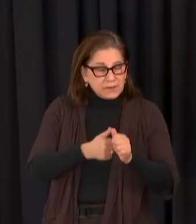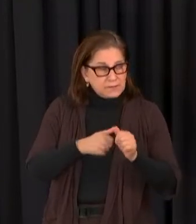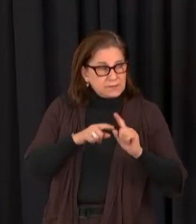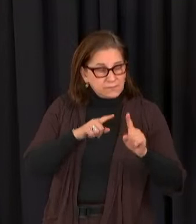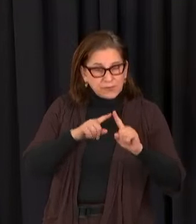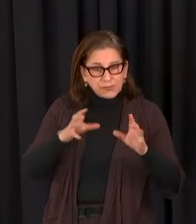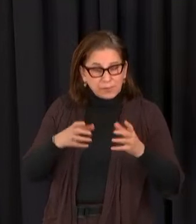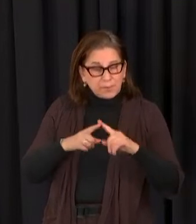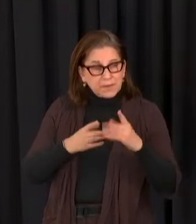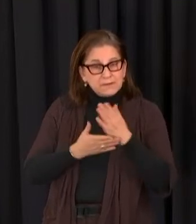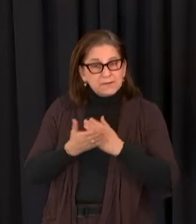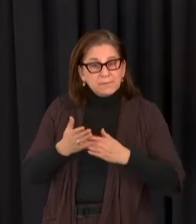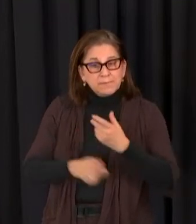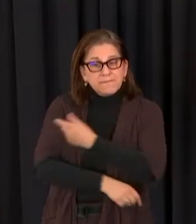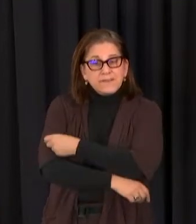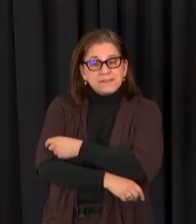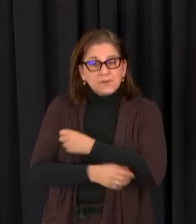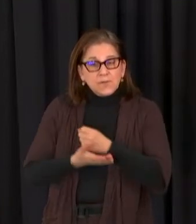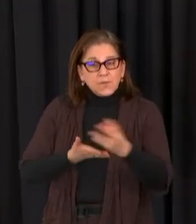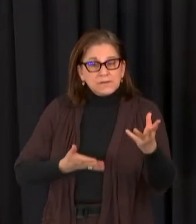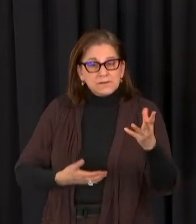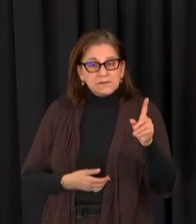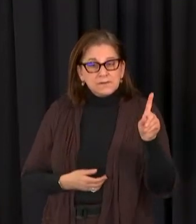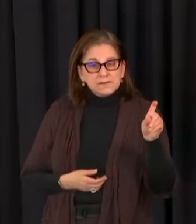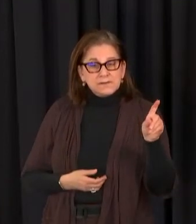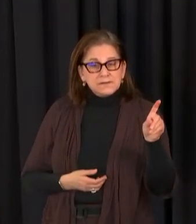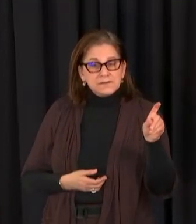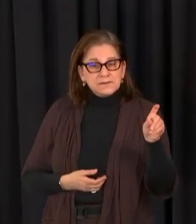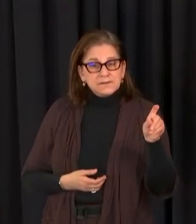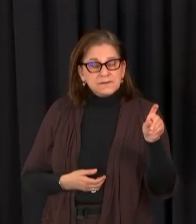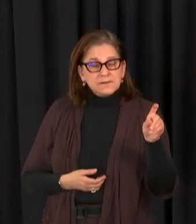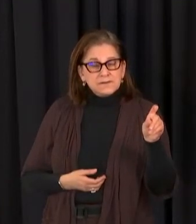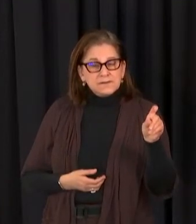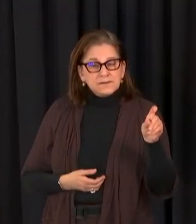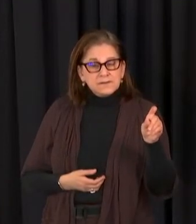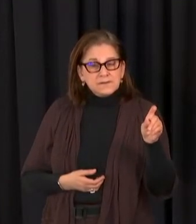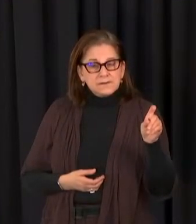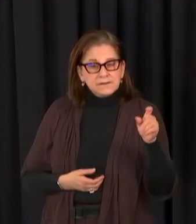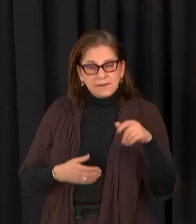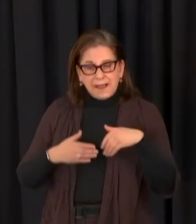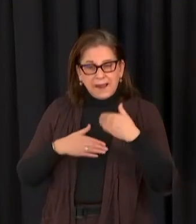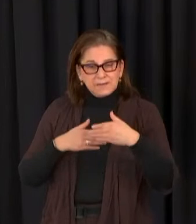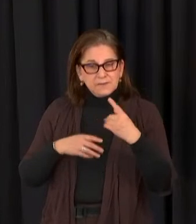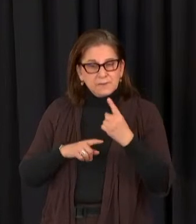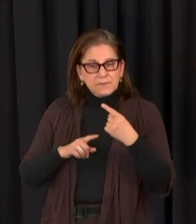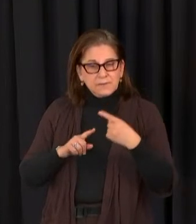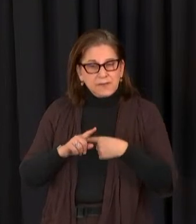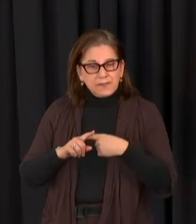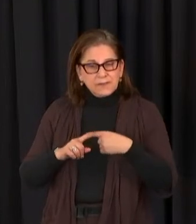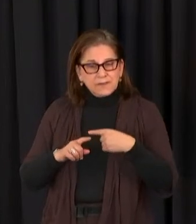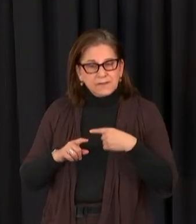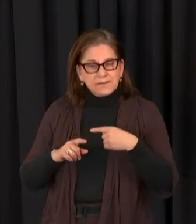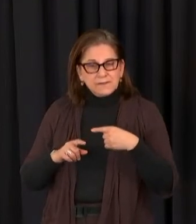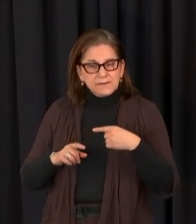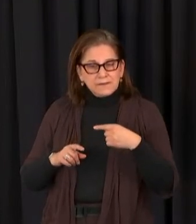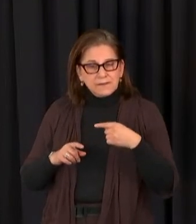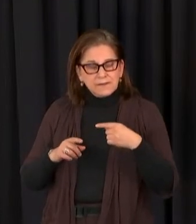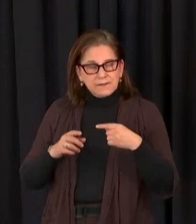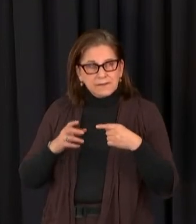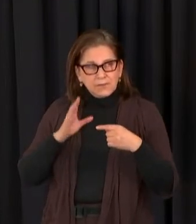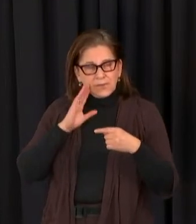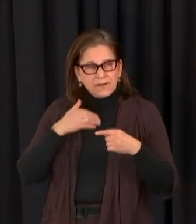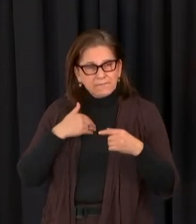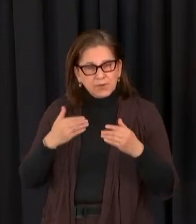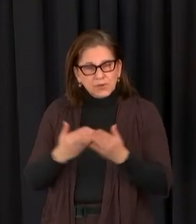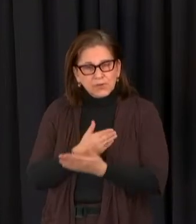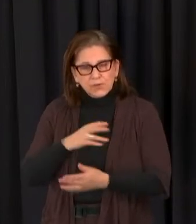Dr. Shaw said recently that he expected in the coming months the majority of new cases would probably be variant cases. Can you put any